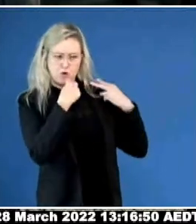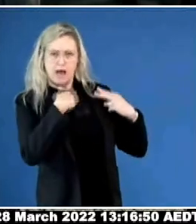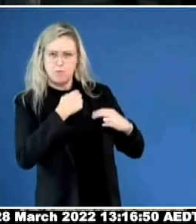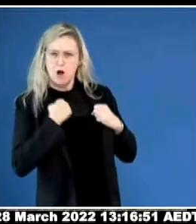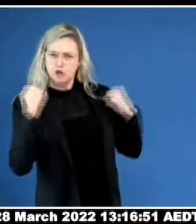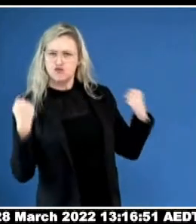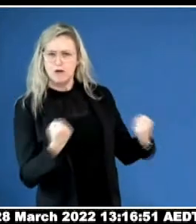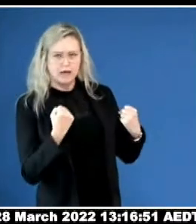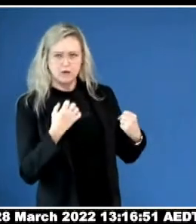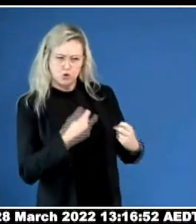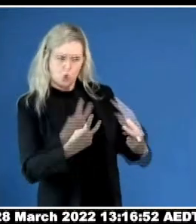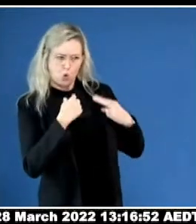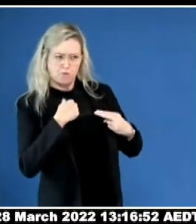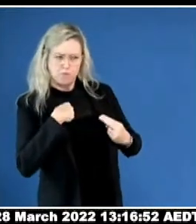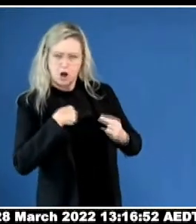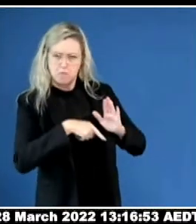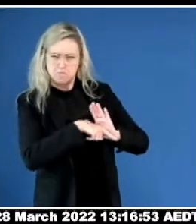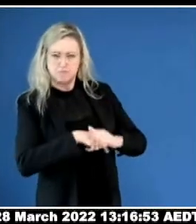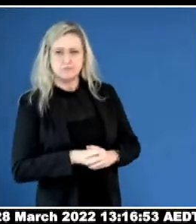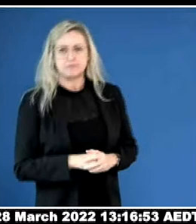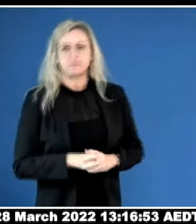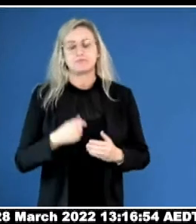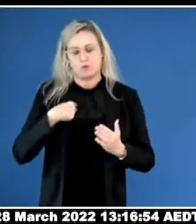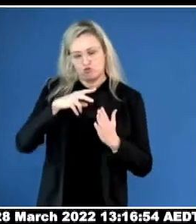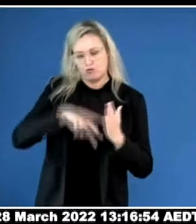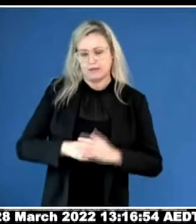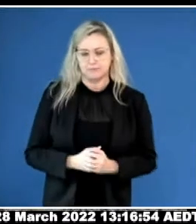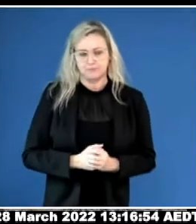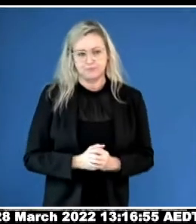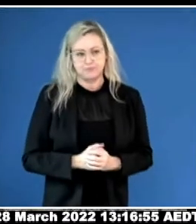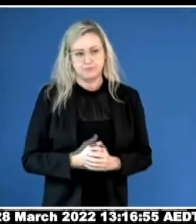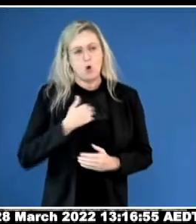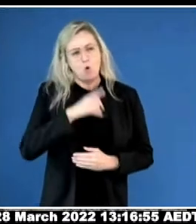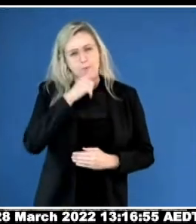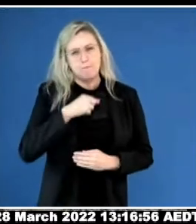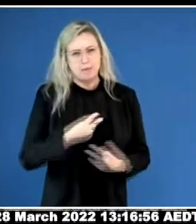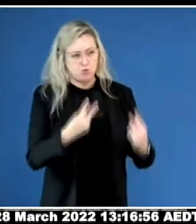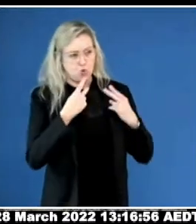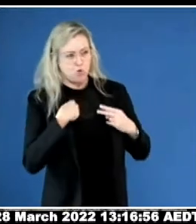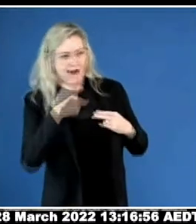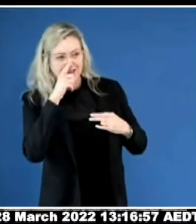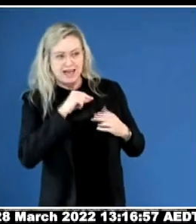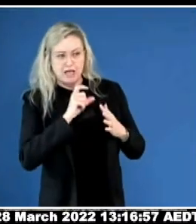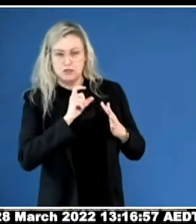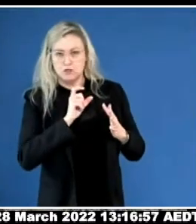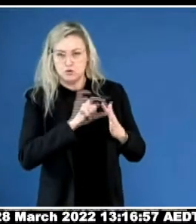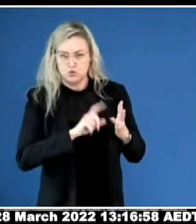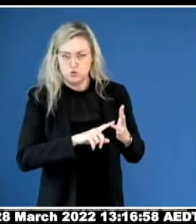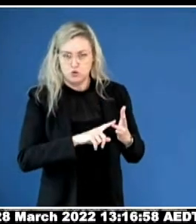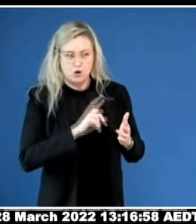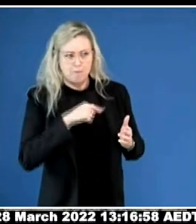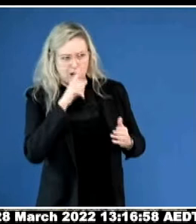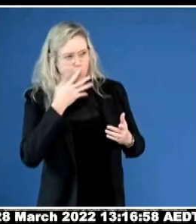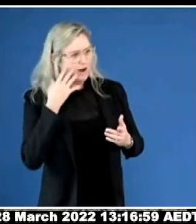I'm viewed for the things that I can't do rather than my strengths. I was viewed for my deficits when I was living with a